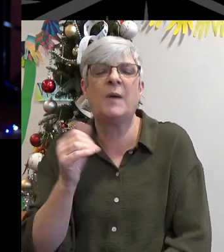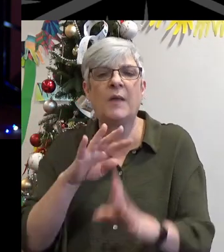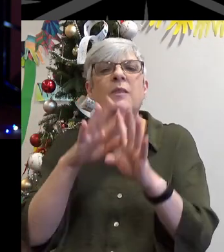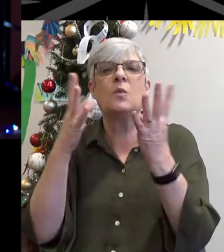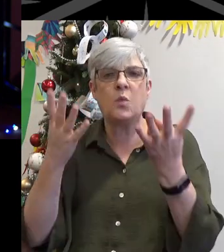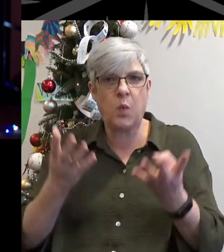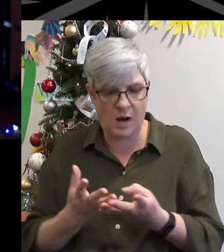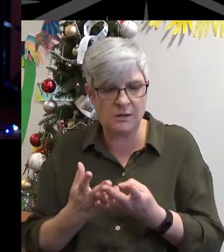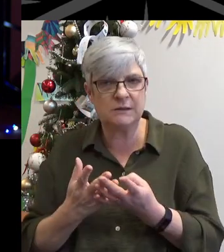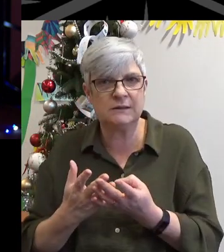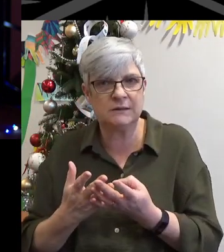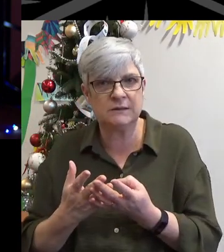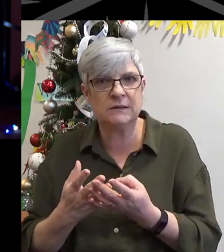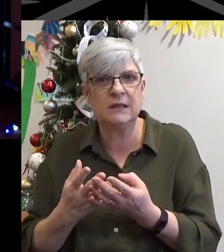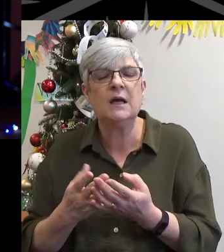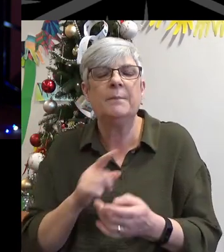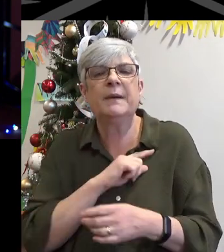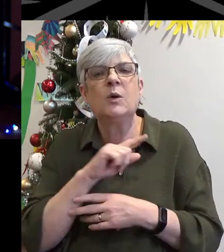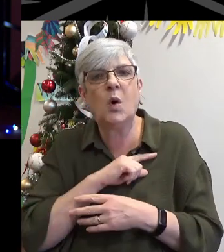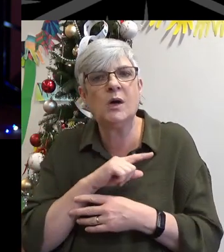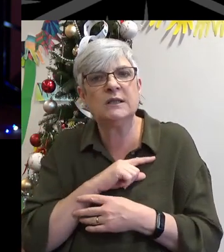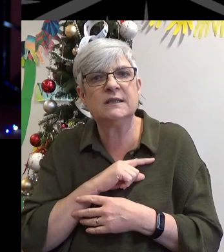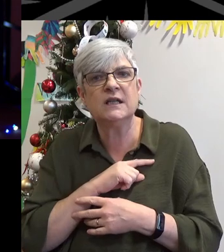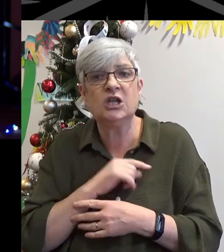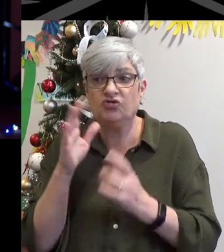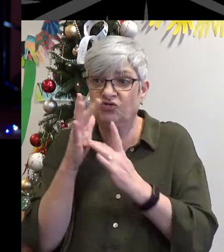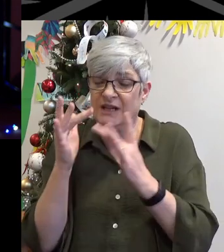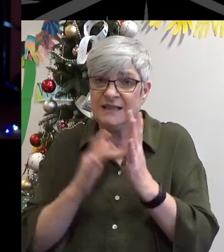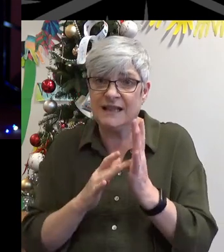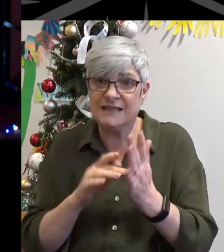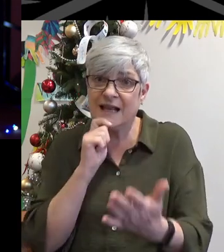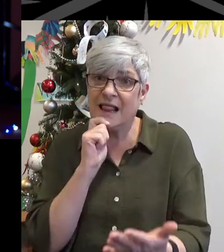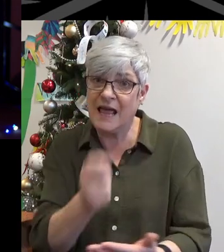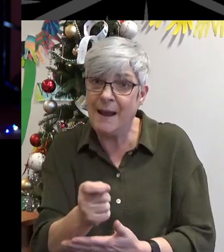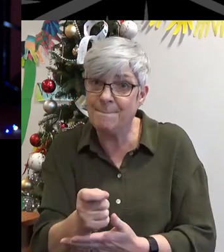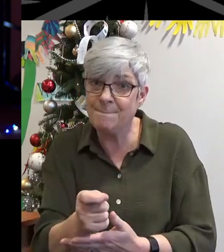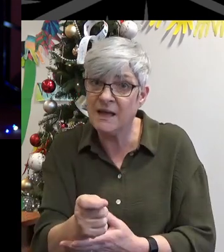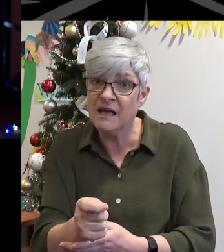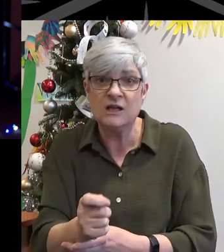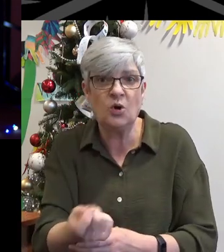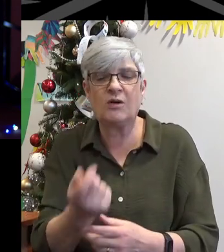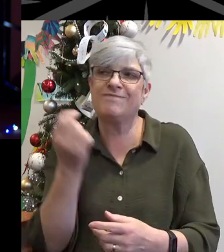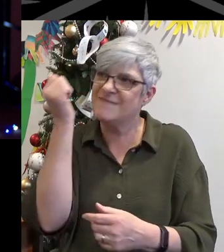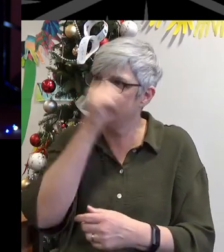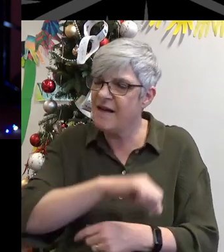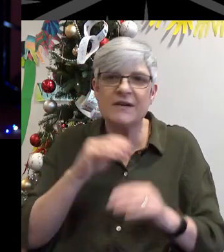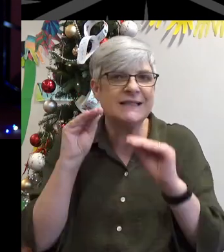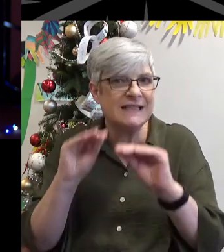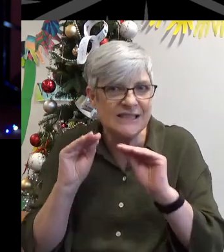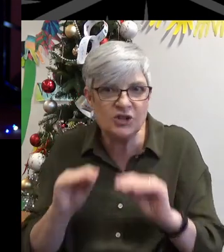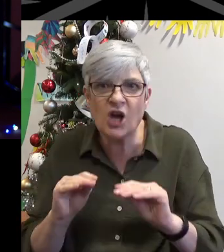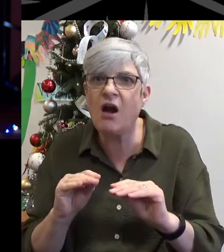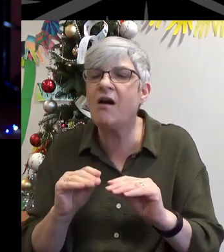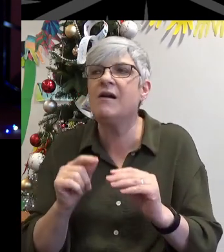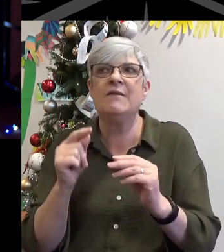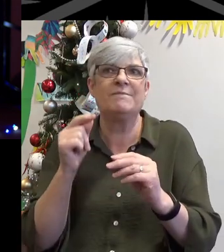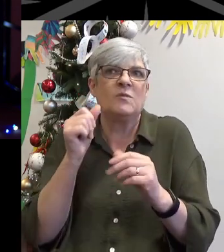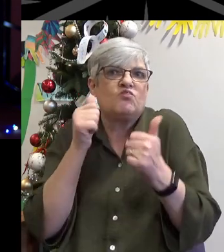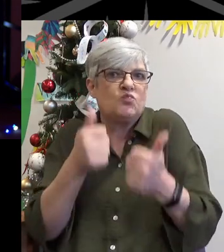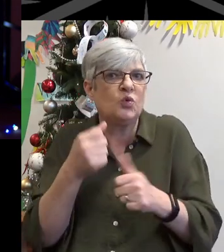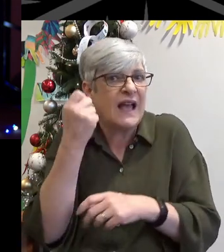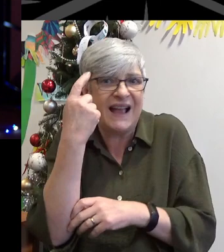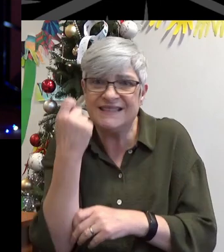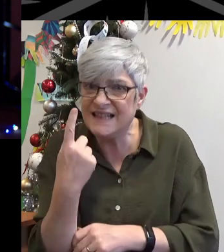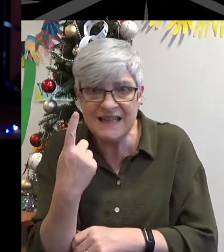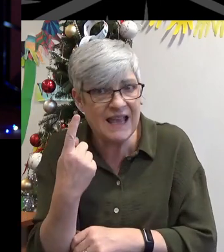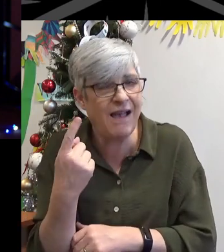world, because Jesus' claim is not just that he was a clever teacher, not just that he had a few good ideas, not just that he had